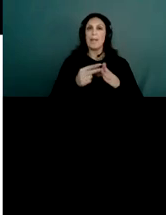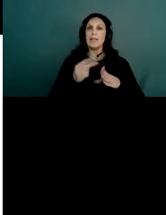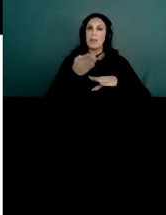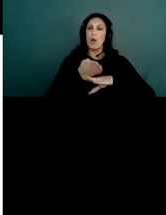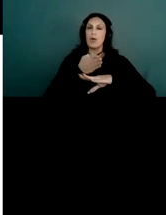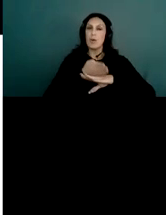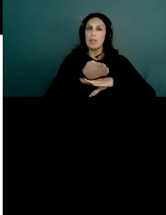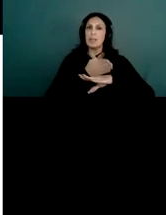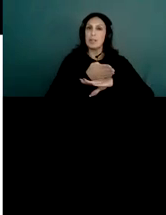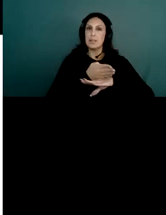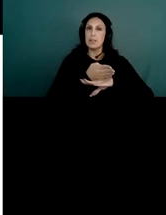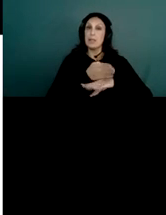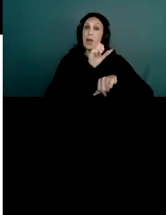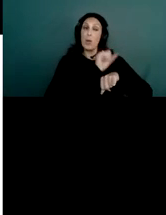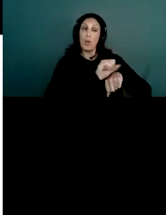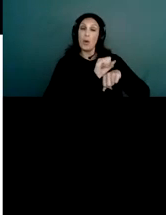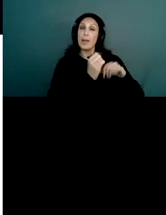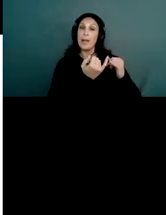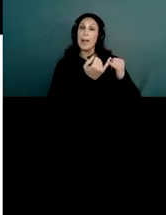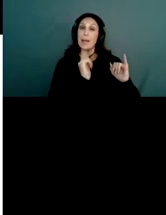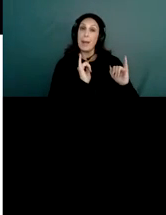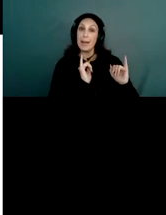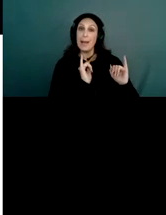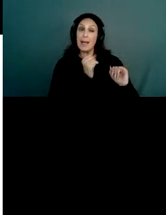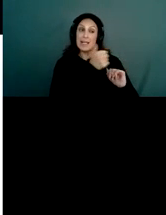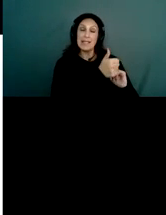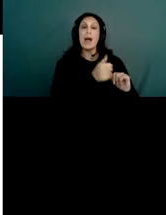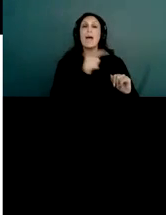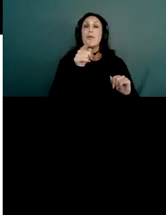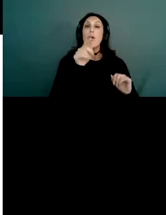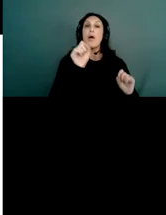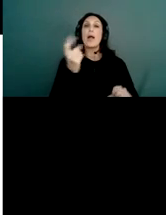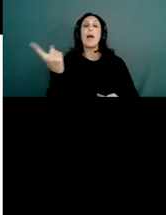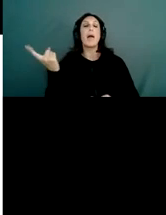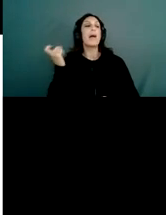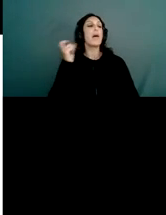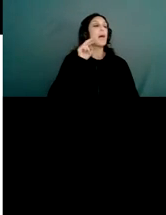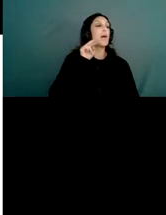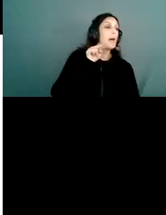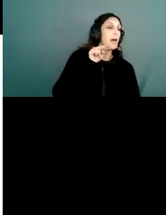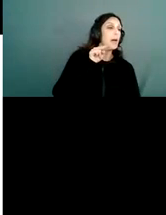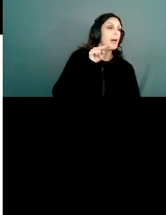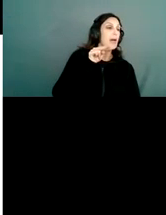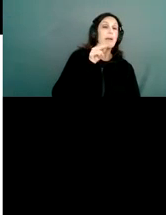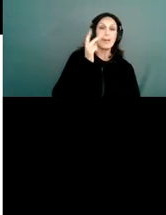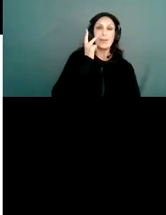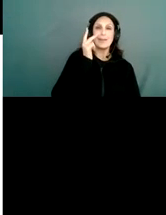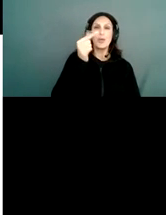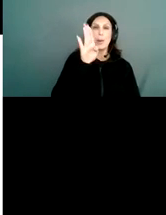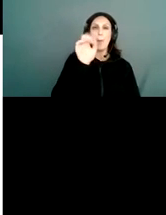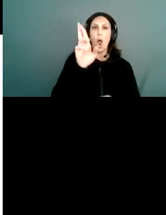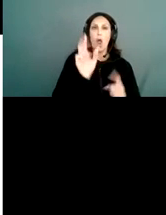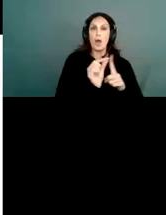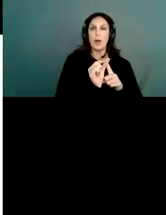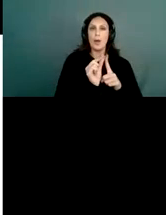this independently, you can easily see how they're doing in this particular skill. If you see a green bar at the